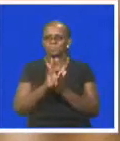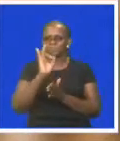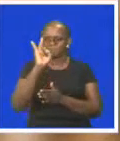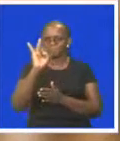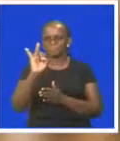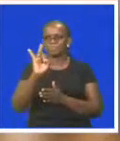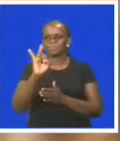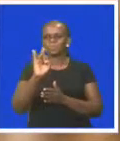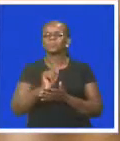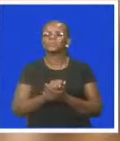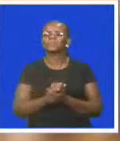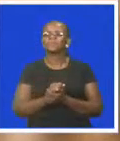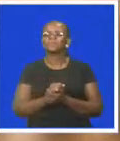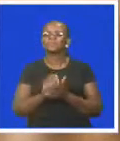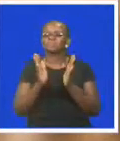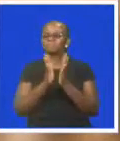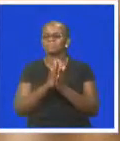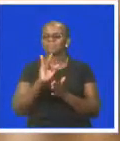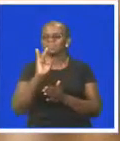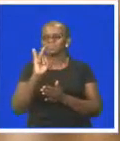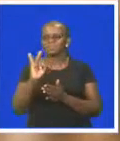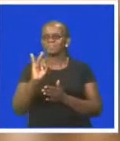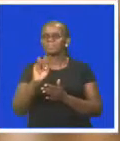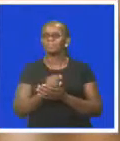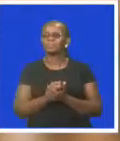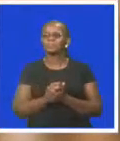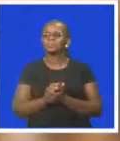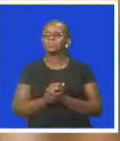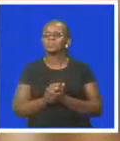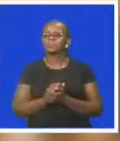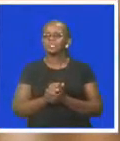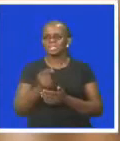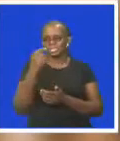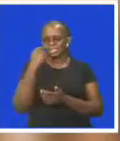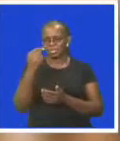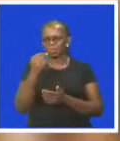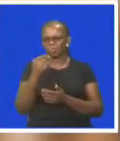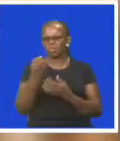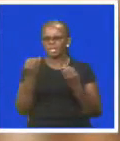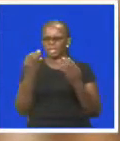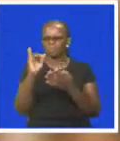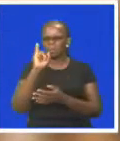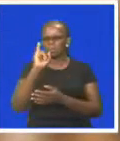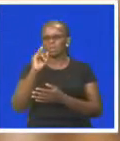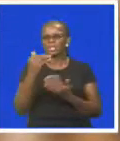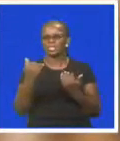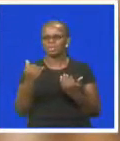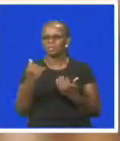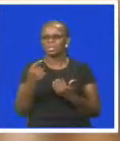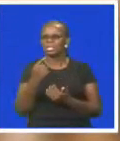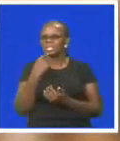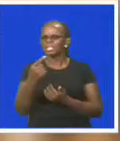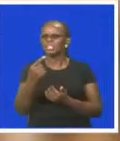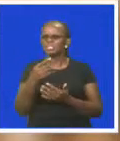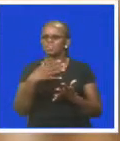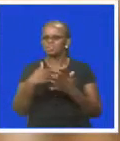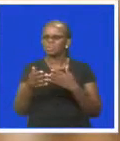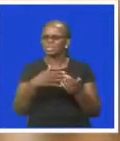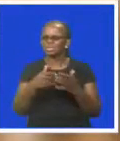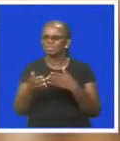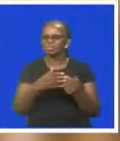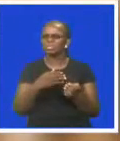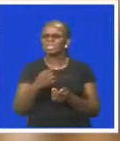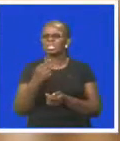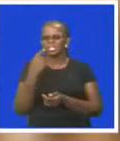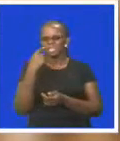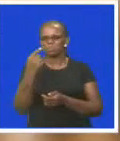number 12. Yes, this is number 12. Now let us look at number 1. When we say something is 1, what can we see here? We only